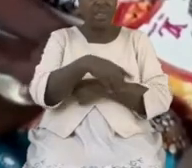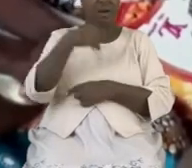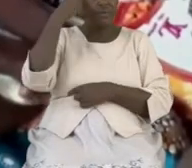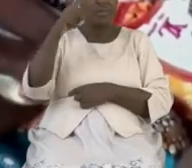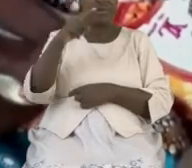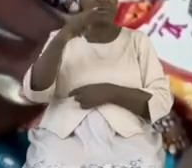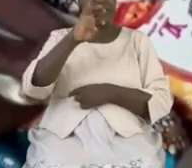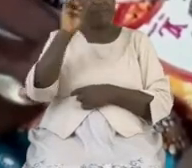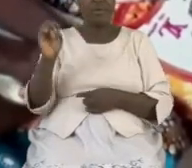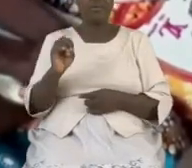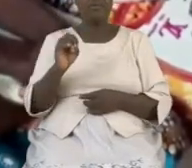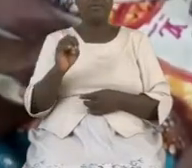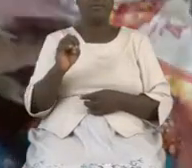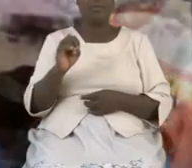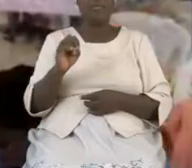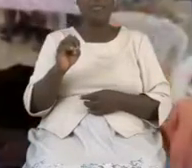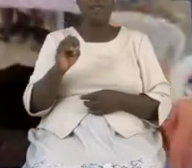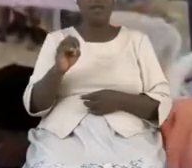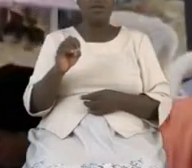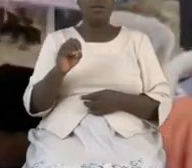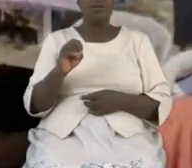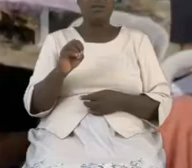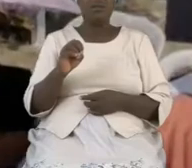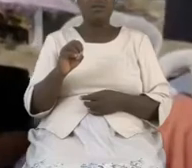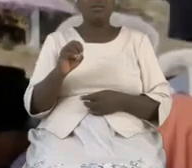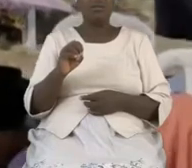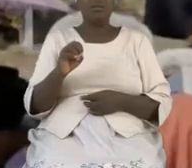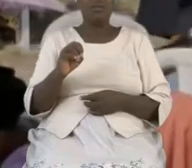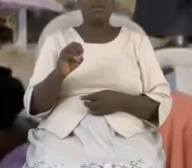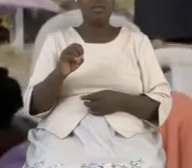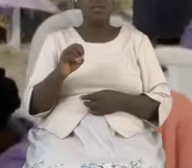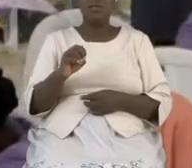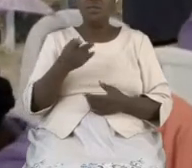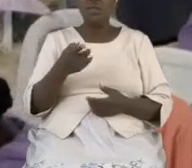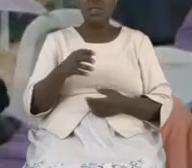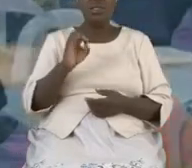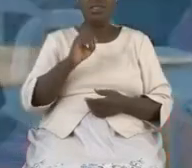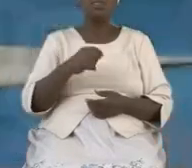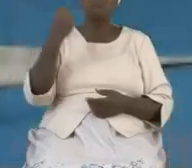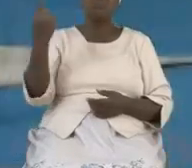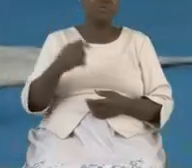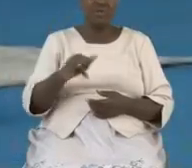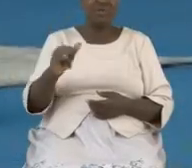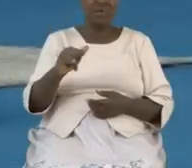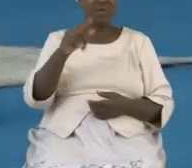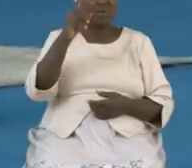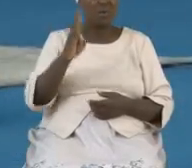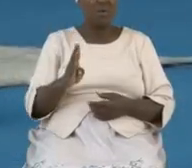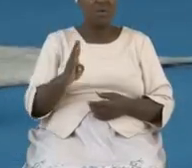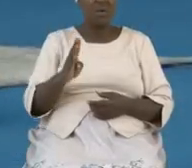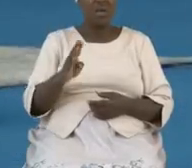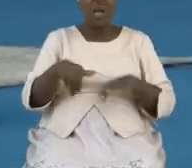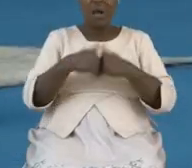forever. What would you do if the world were not looking at you? How will you live if